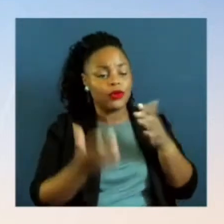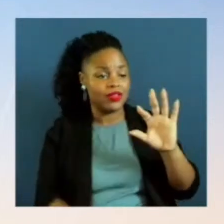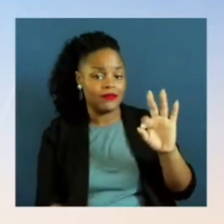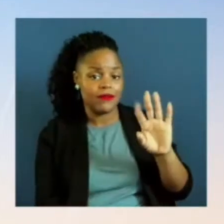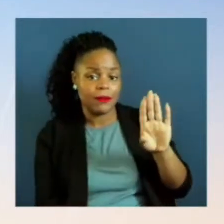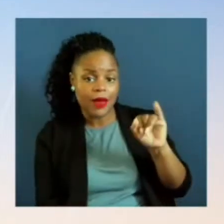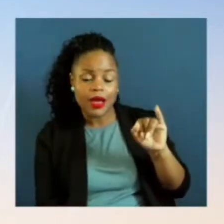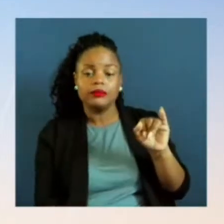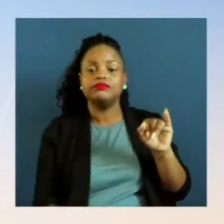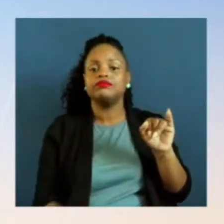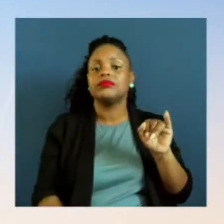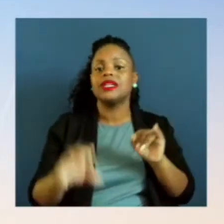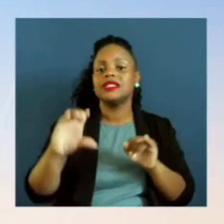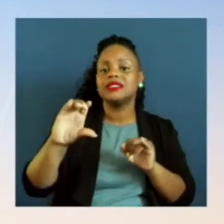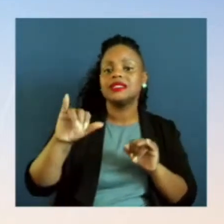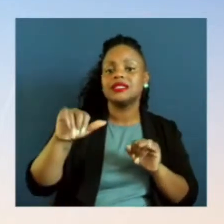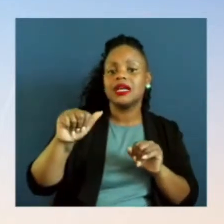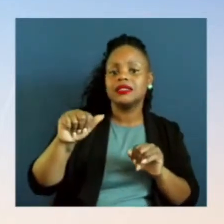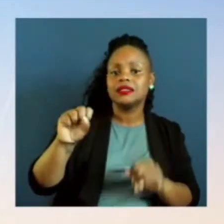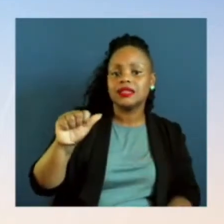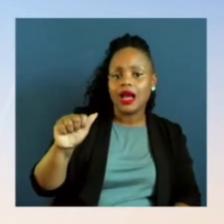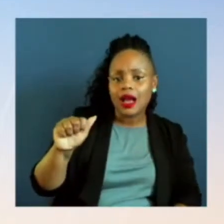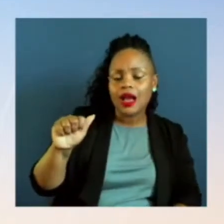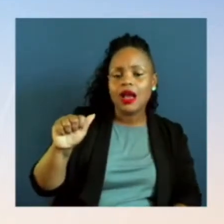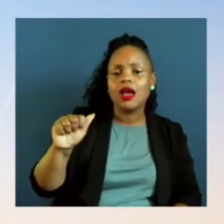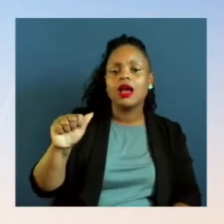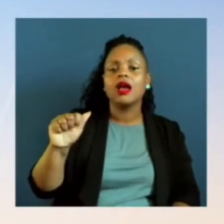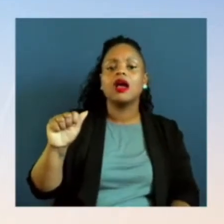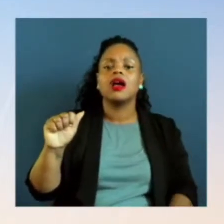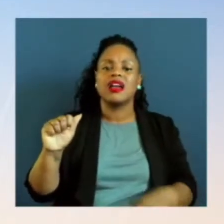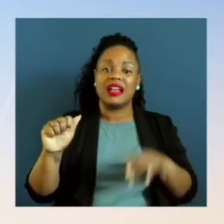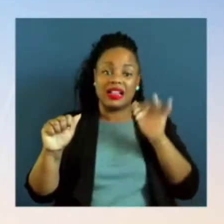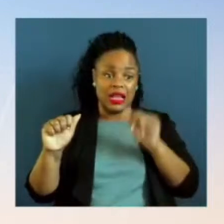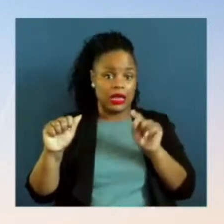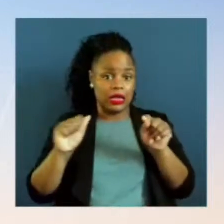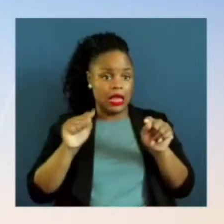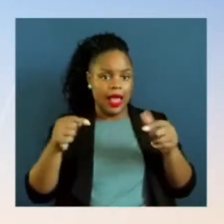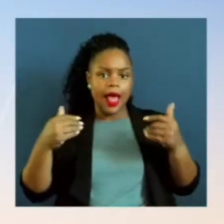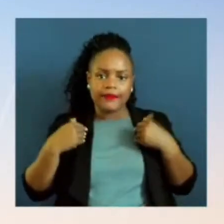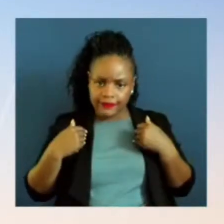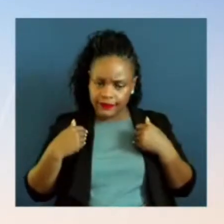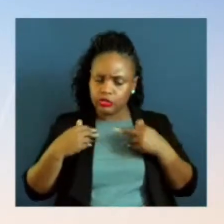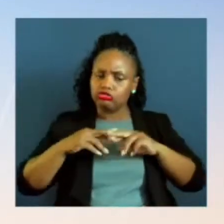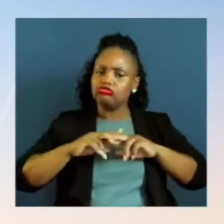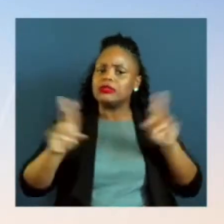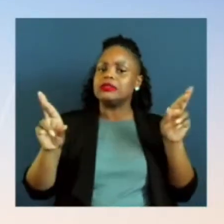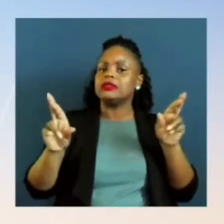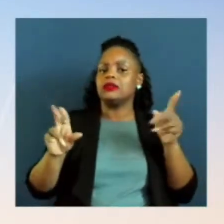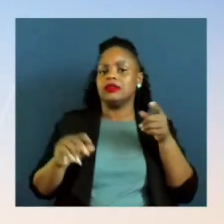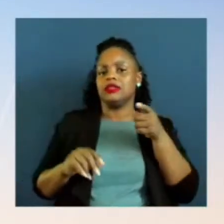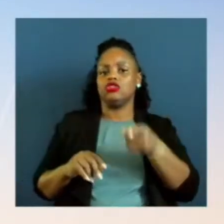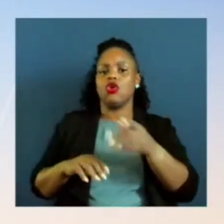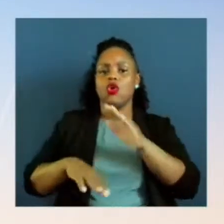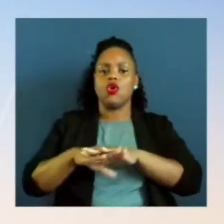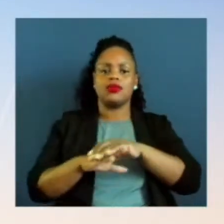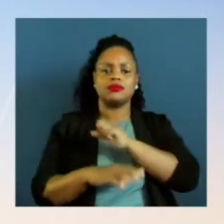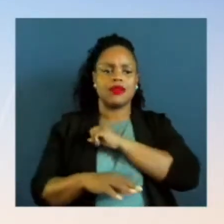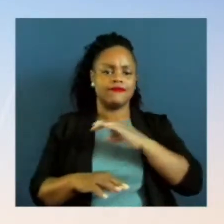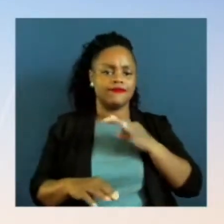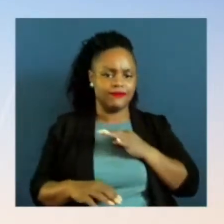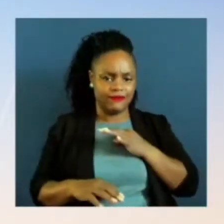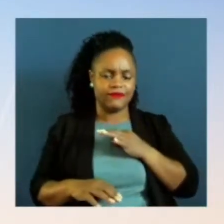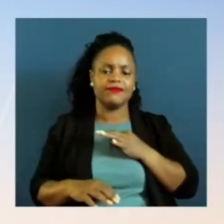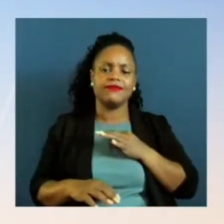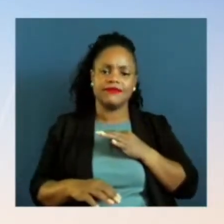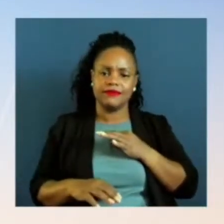they were fully postured and fully prepared to be on staff and noting any early signs of any incident so we could rapidly jump